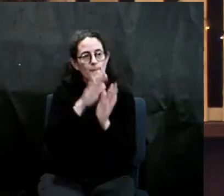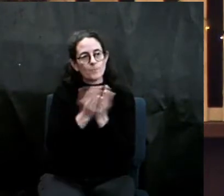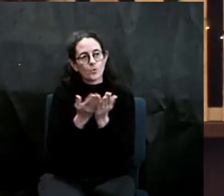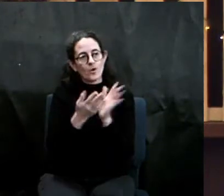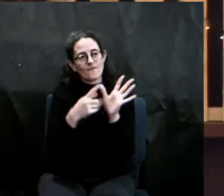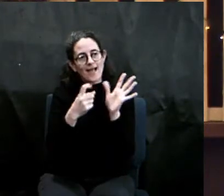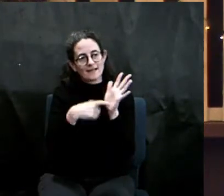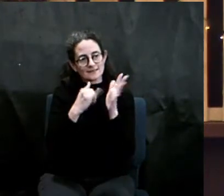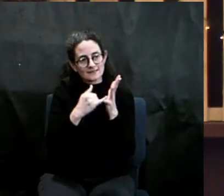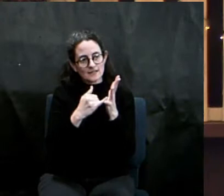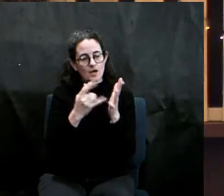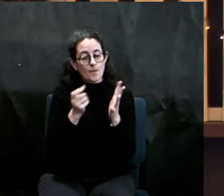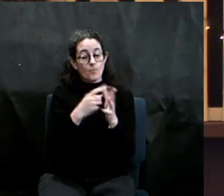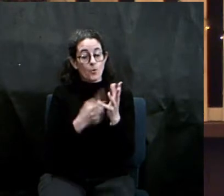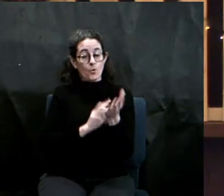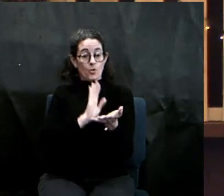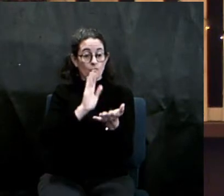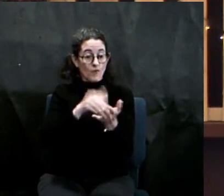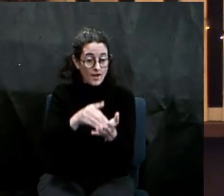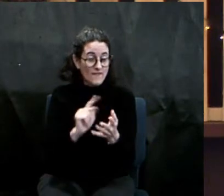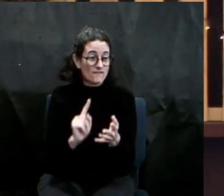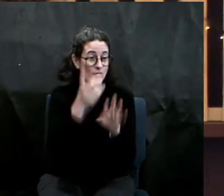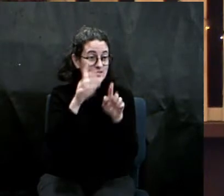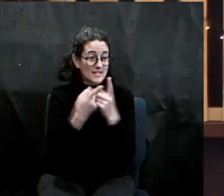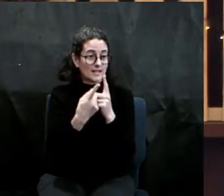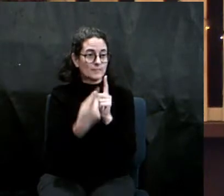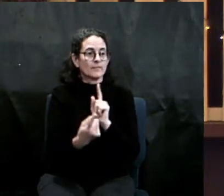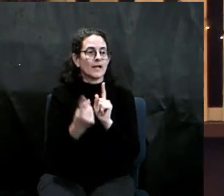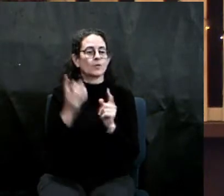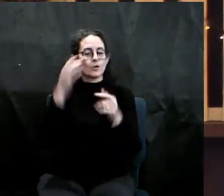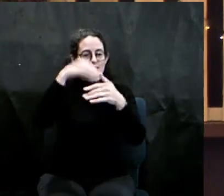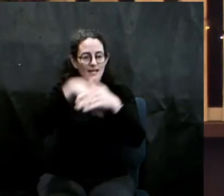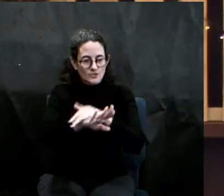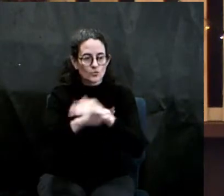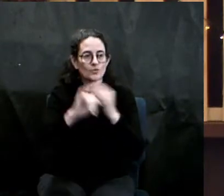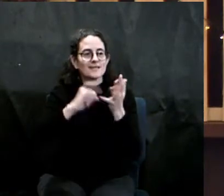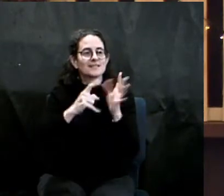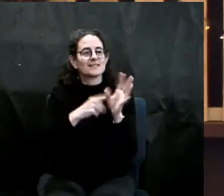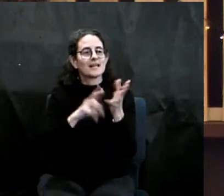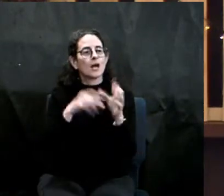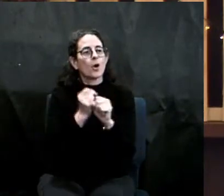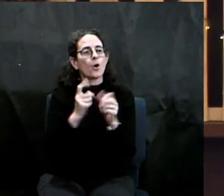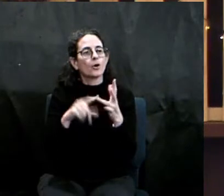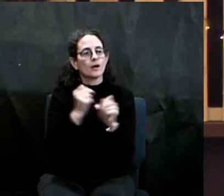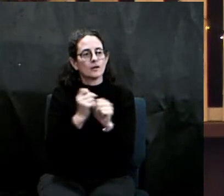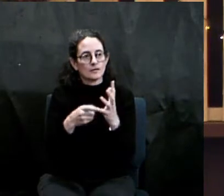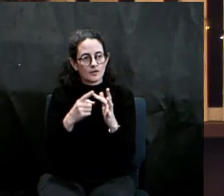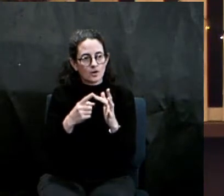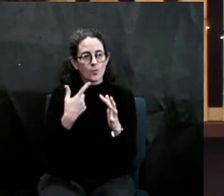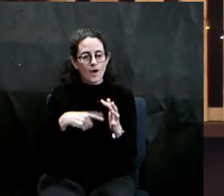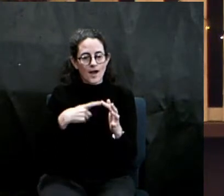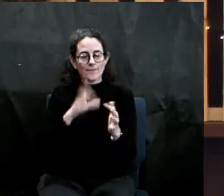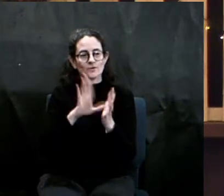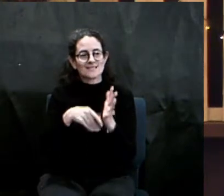arrives in a place, what does he do? He goes to the synagogue and he tells the Jews there about Jesus. But in Rome, of course, he's under house